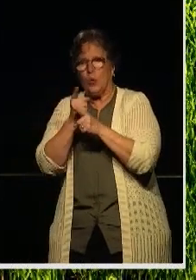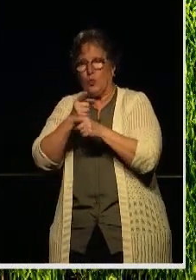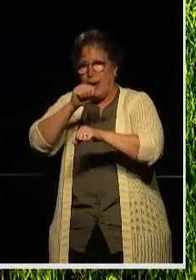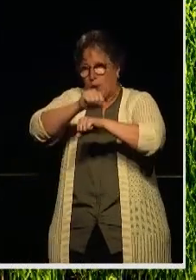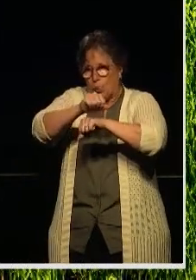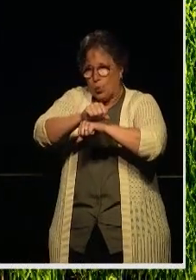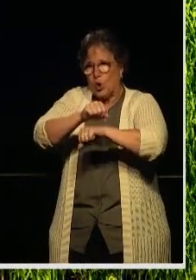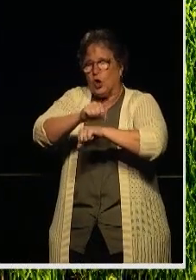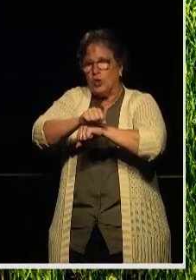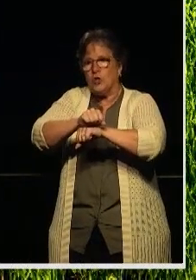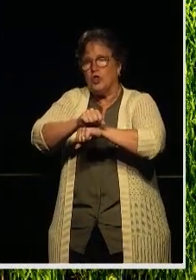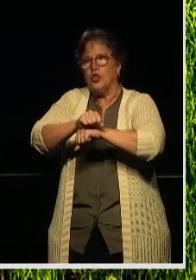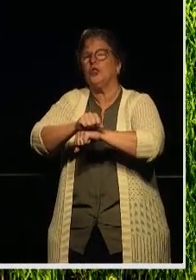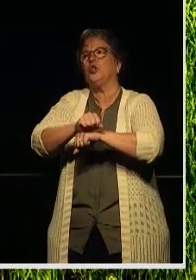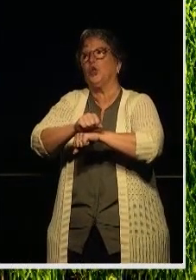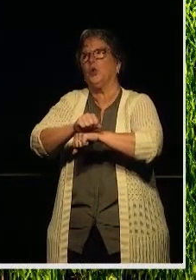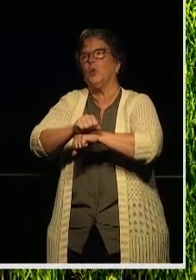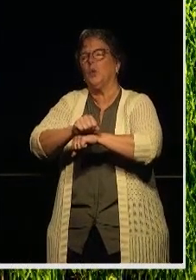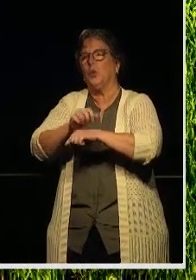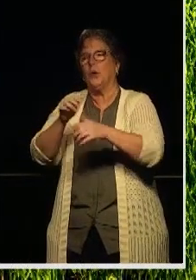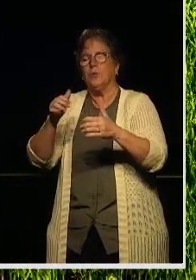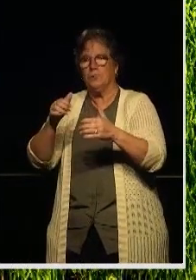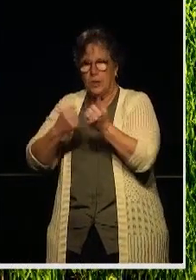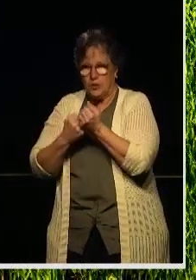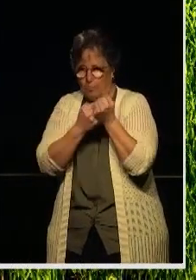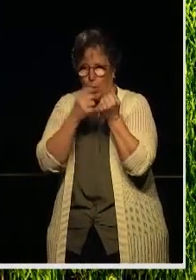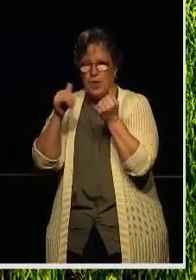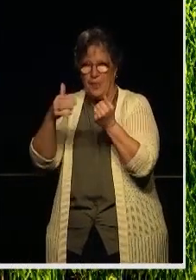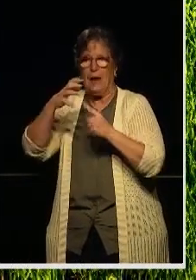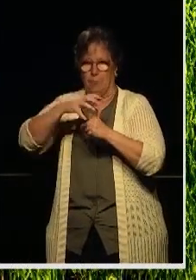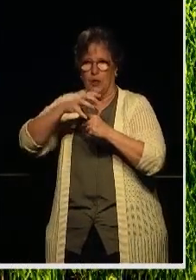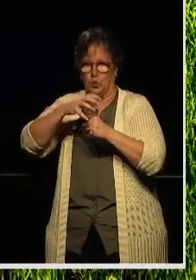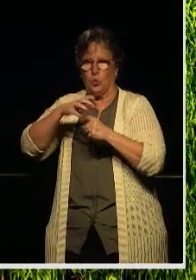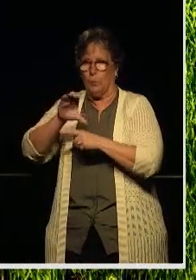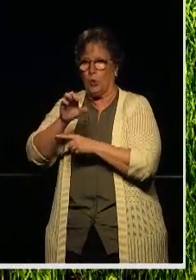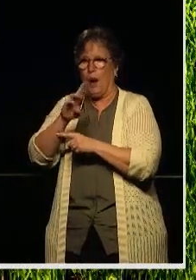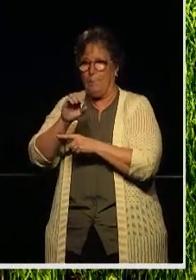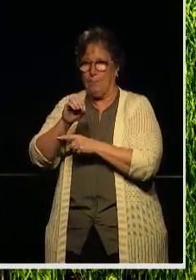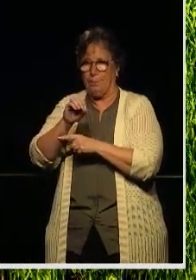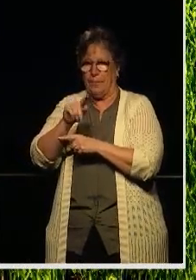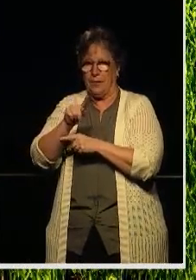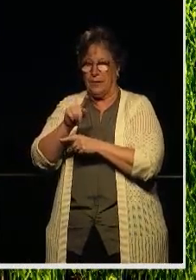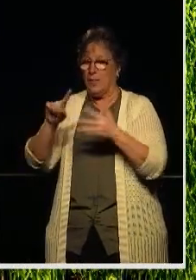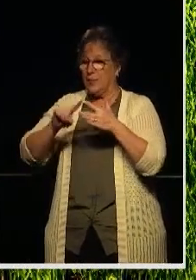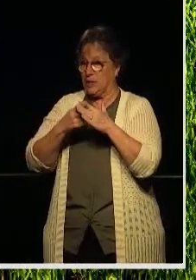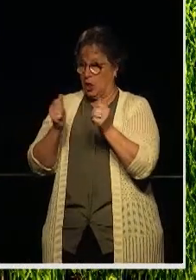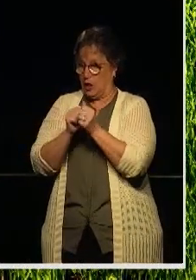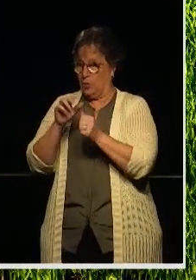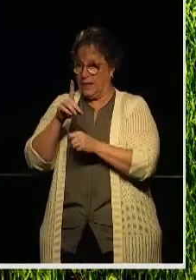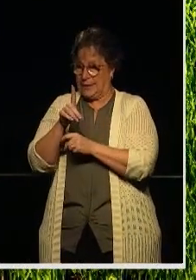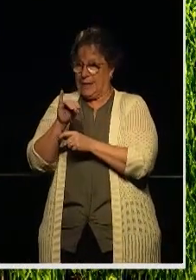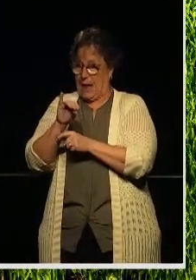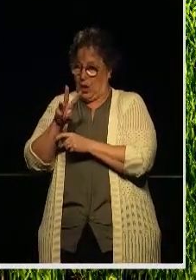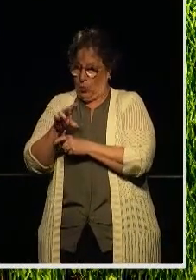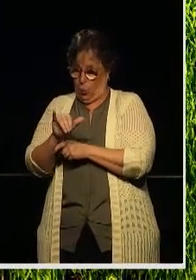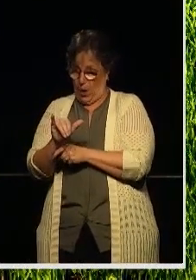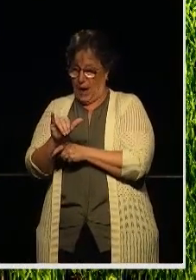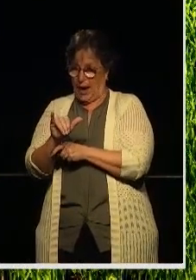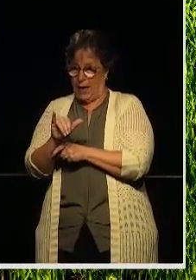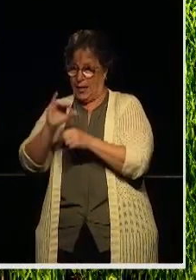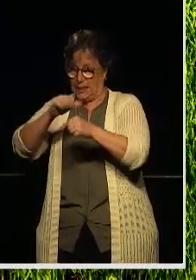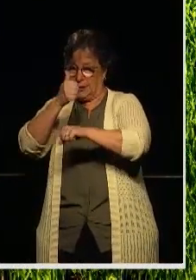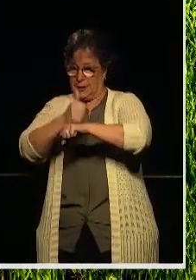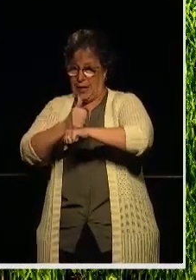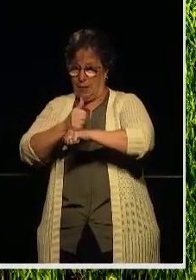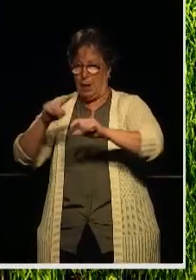that very same crop of mushrooms. Like most growers, they started with a DIY setup, but as demand outpaced